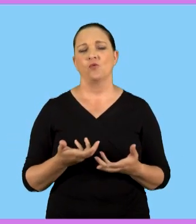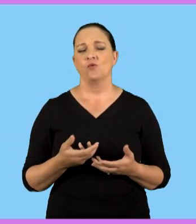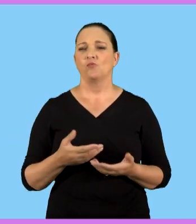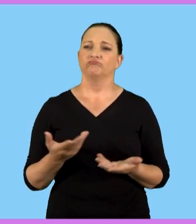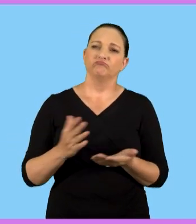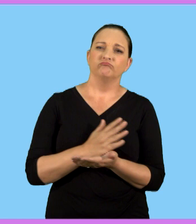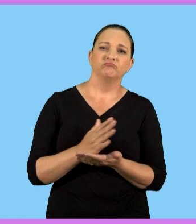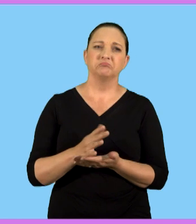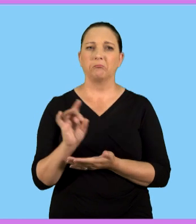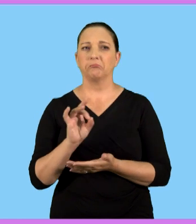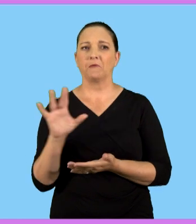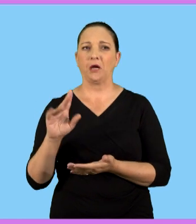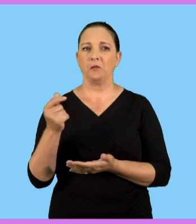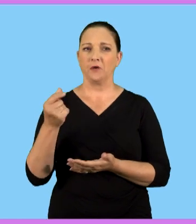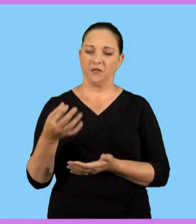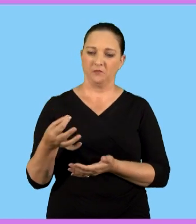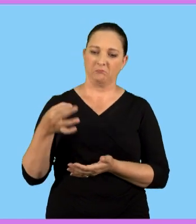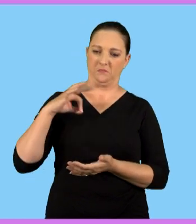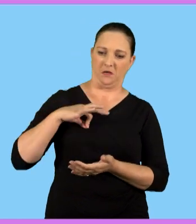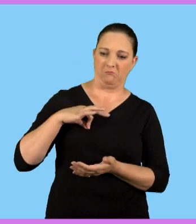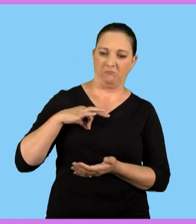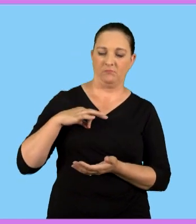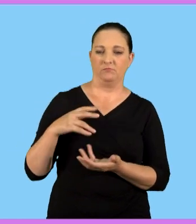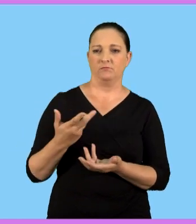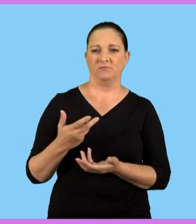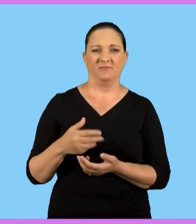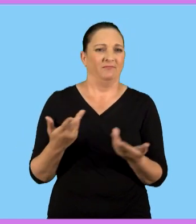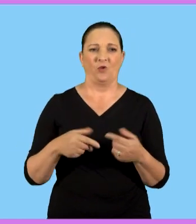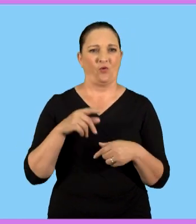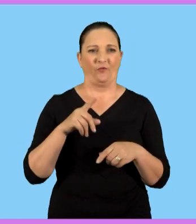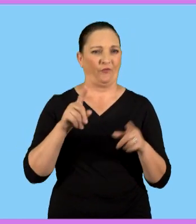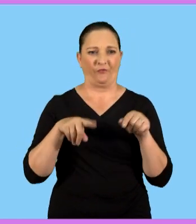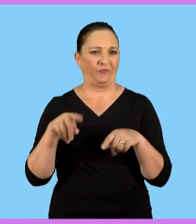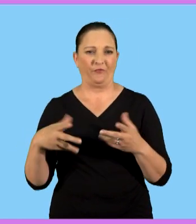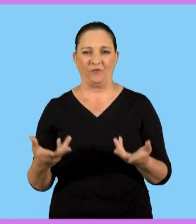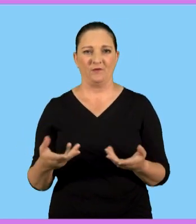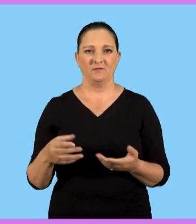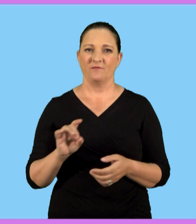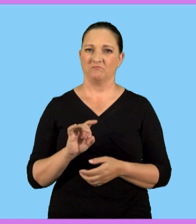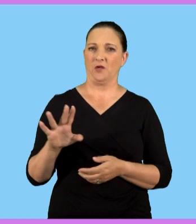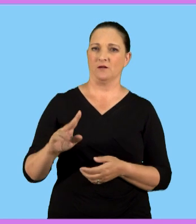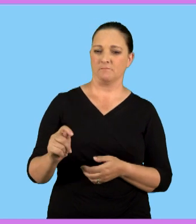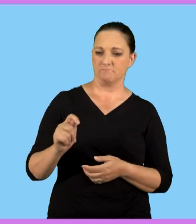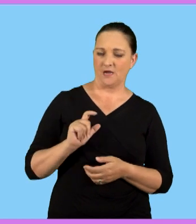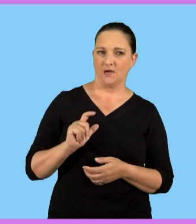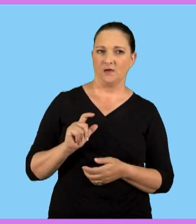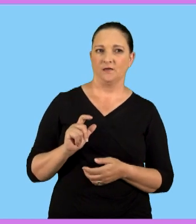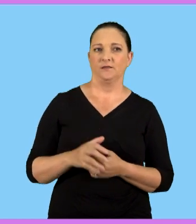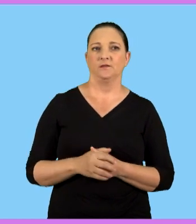Occasional income expense, an income that is received infrequently or an expense that is